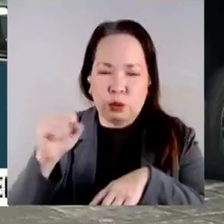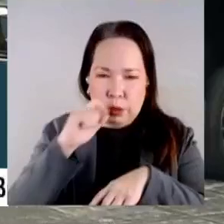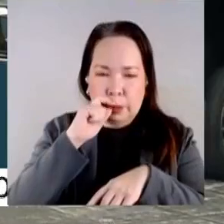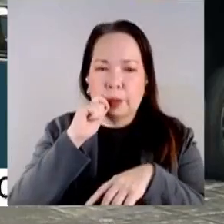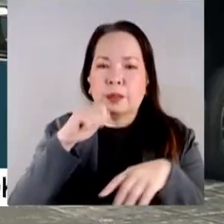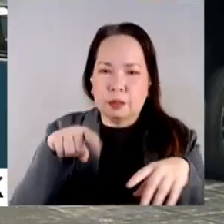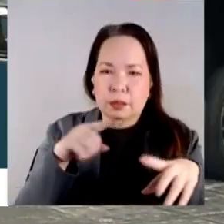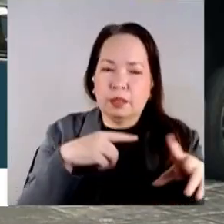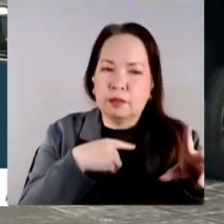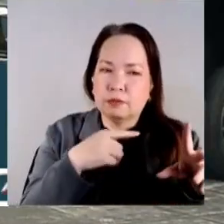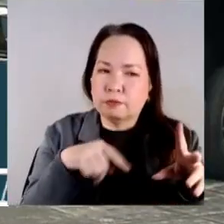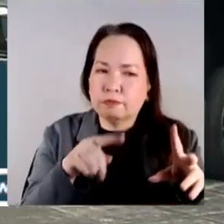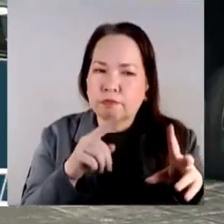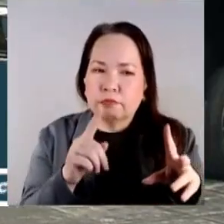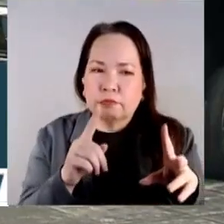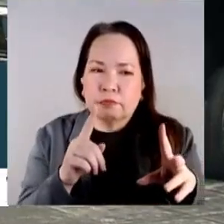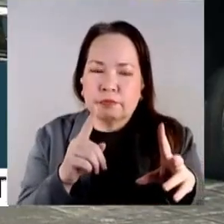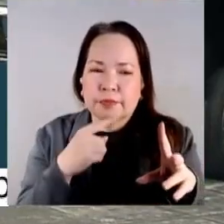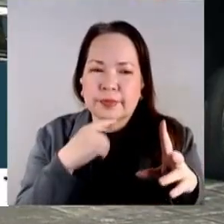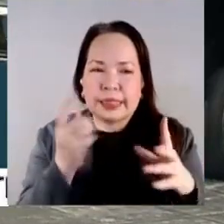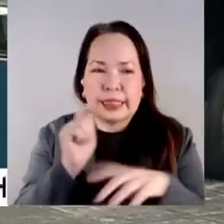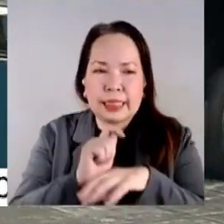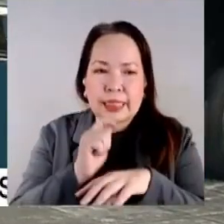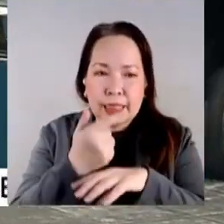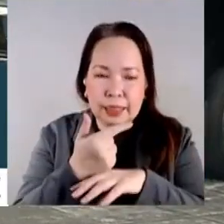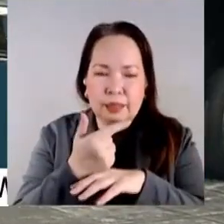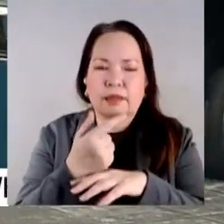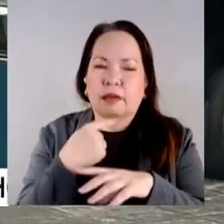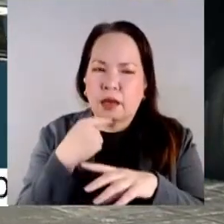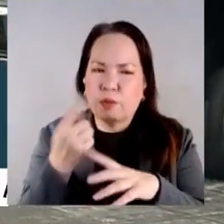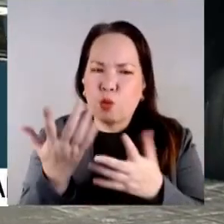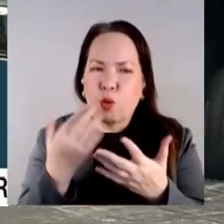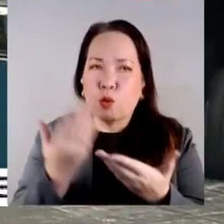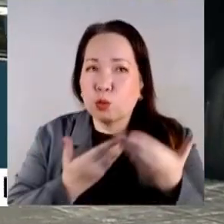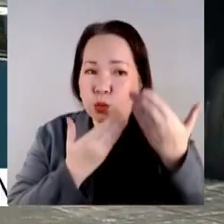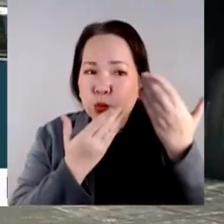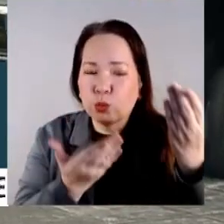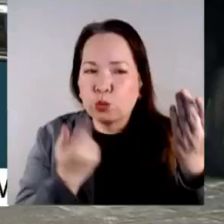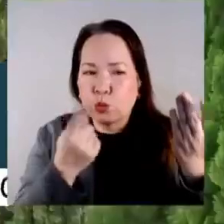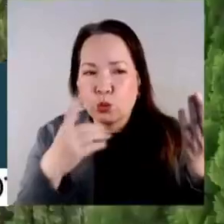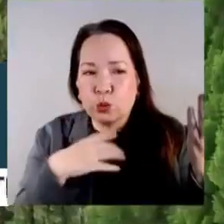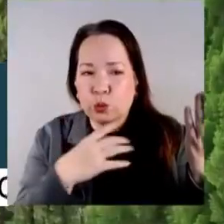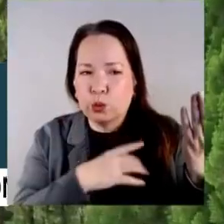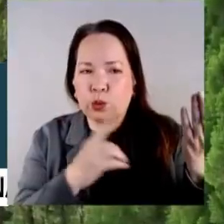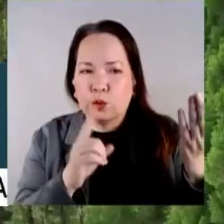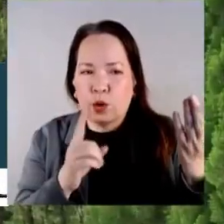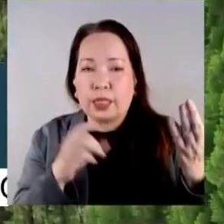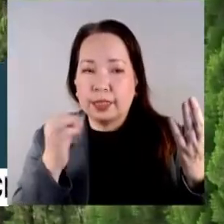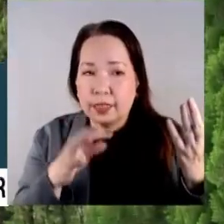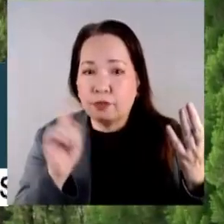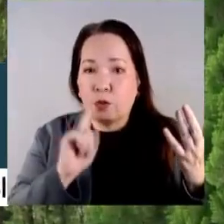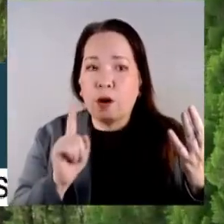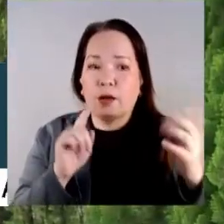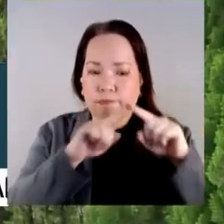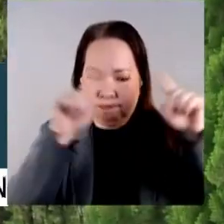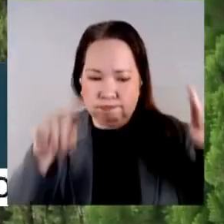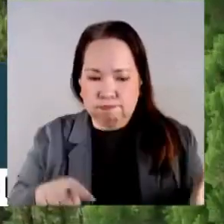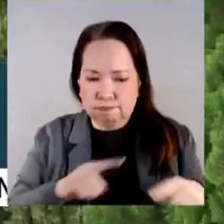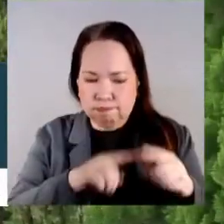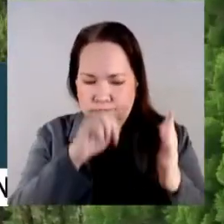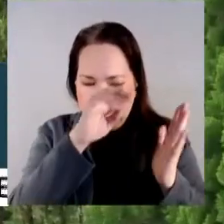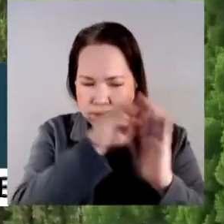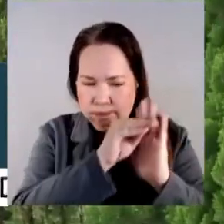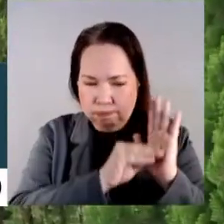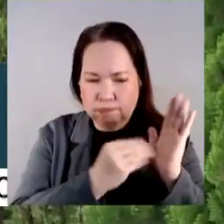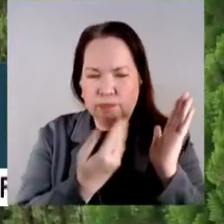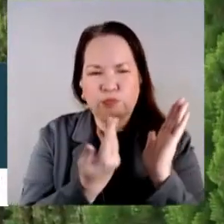Implementation Division of DepEd Taguig City Pateros, to submit to the said committee his sworn statement, documents, and evidence.